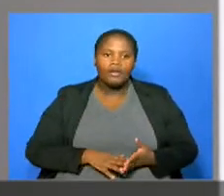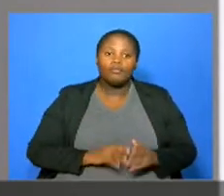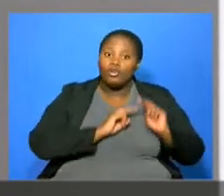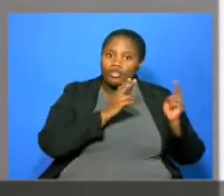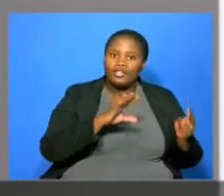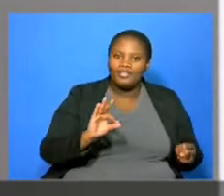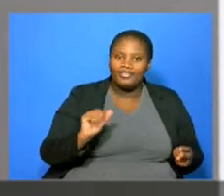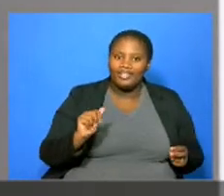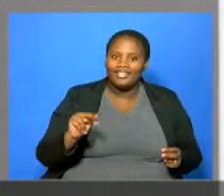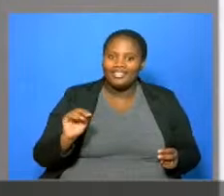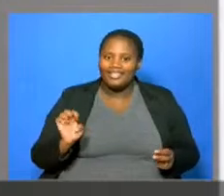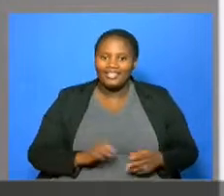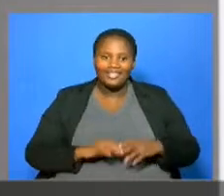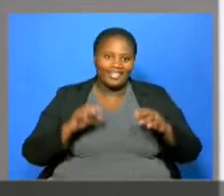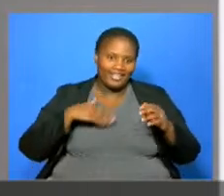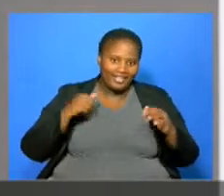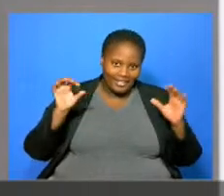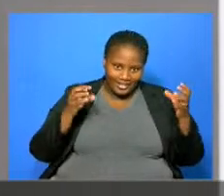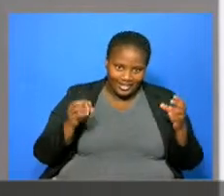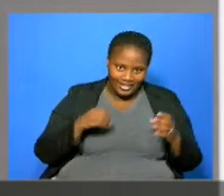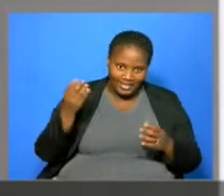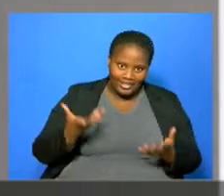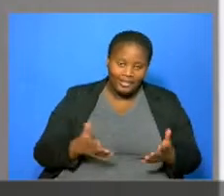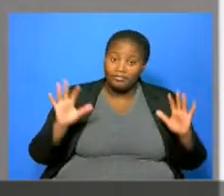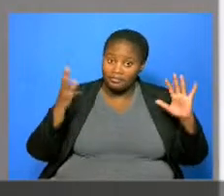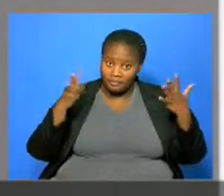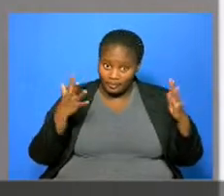and others. Another round of applause.